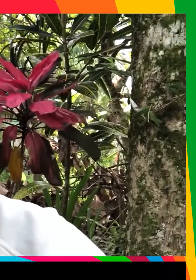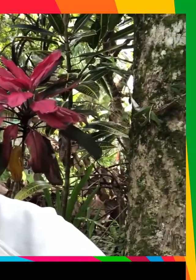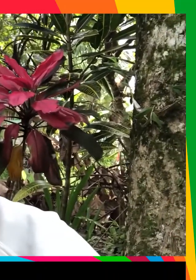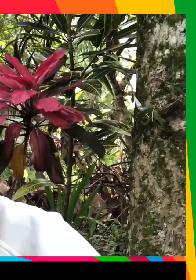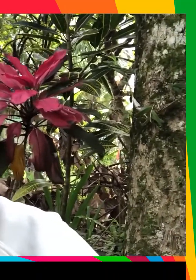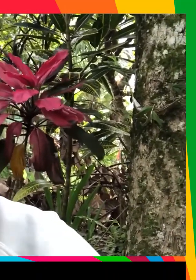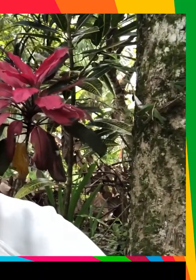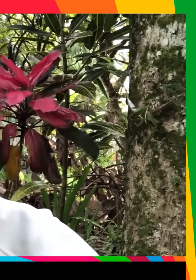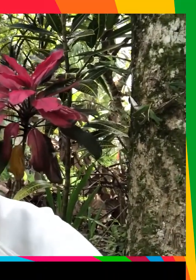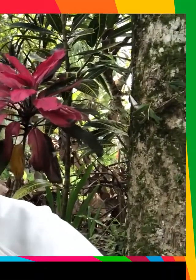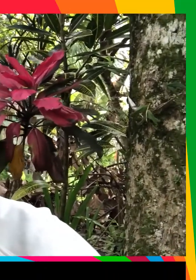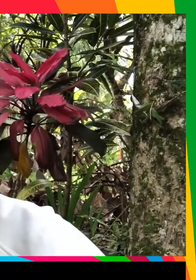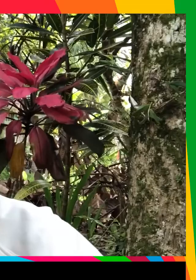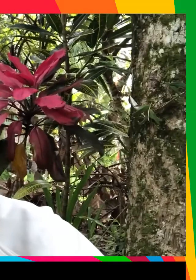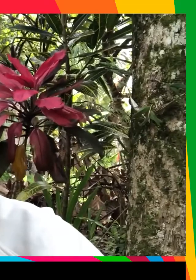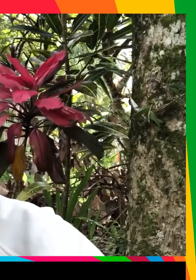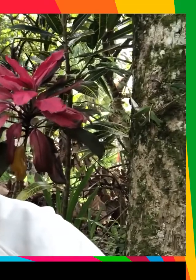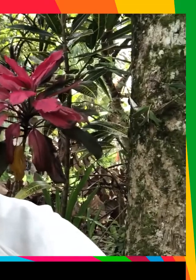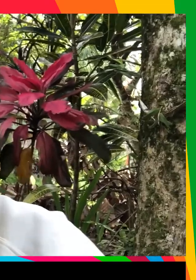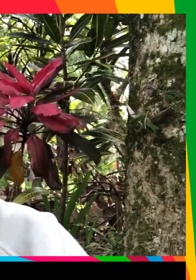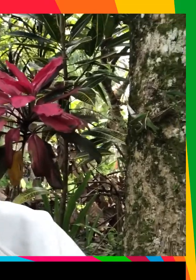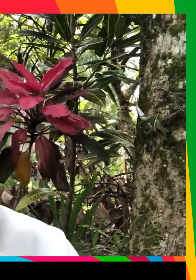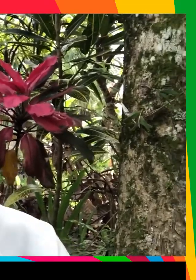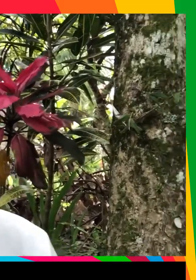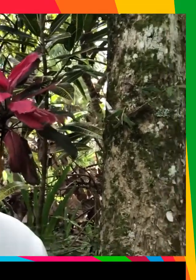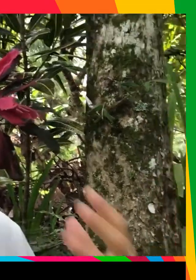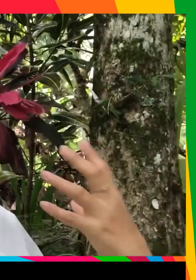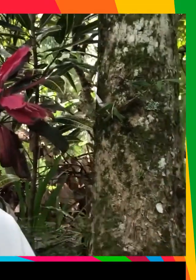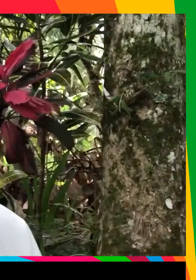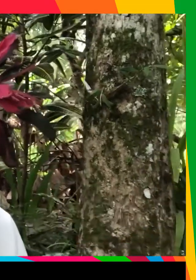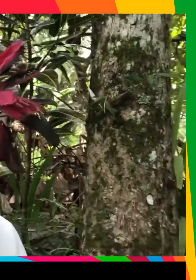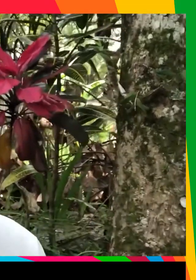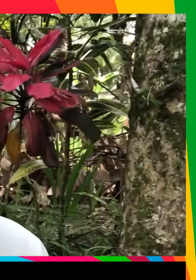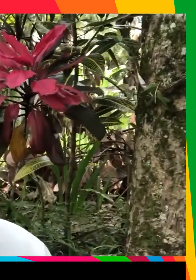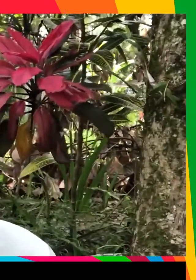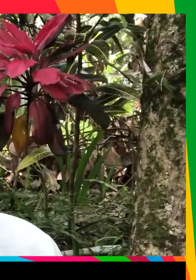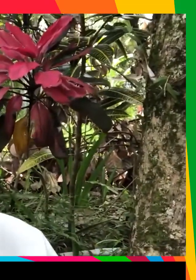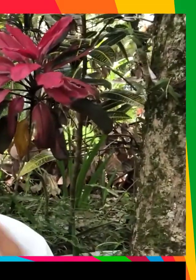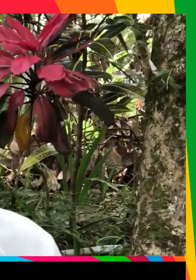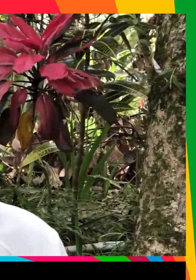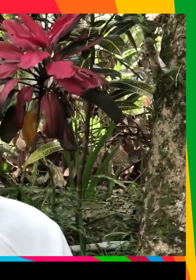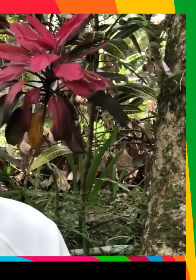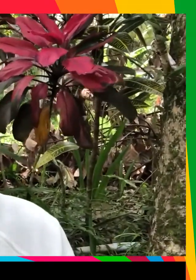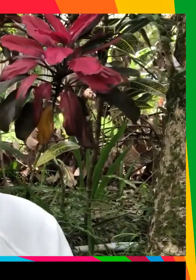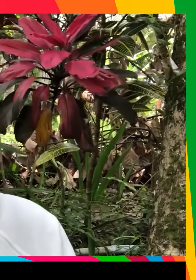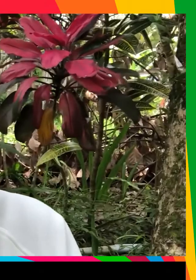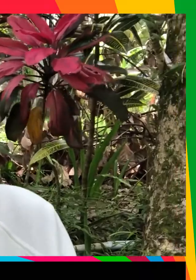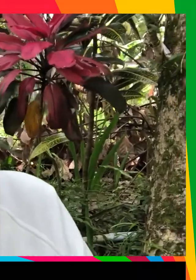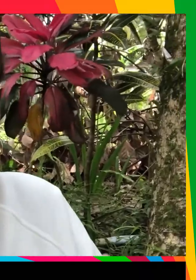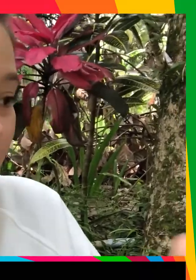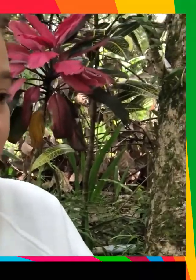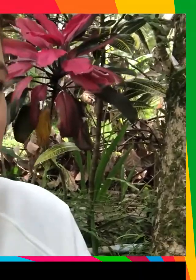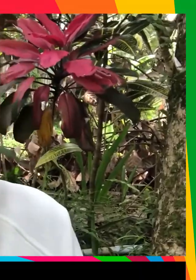the change we wish to see. So, my advice and what I hope to see more of on a global scale for